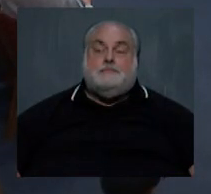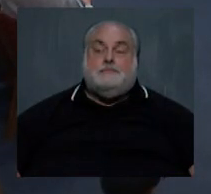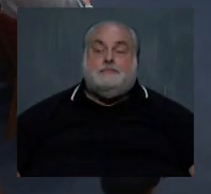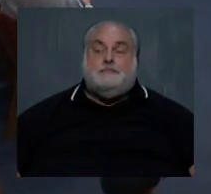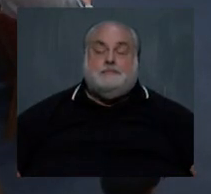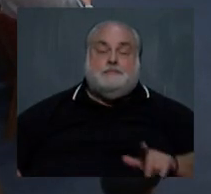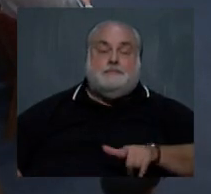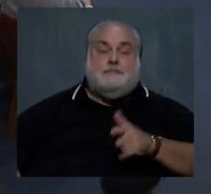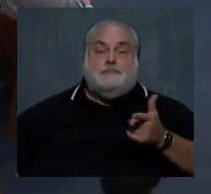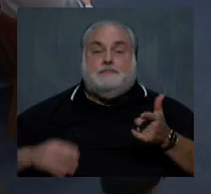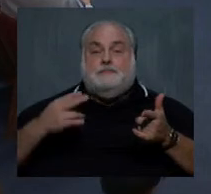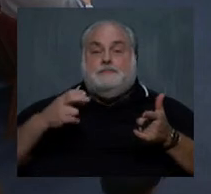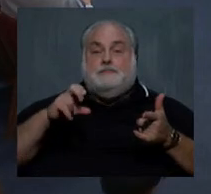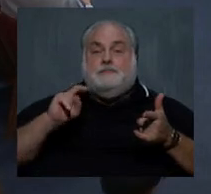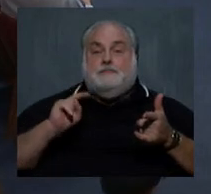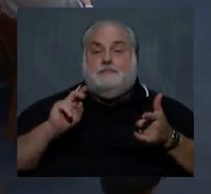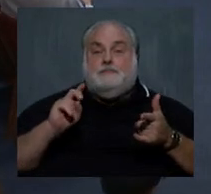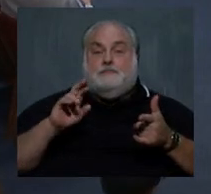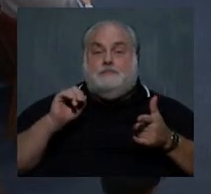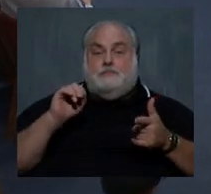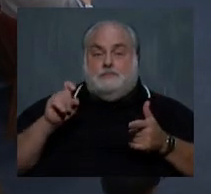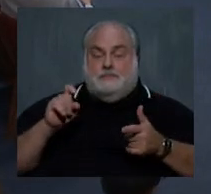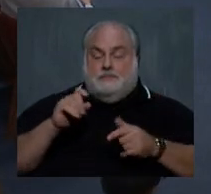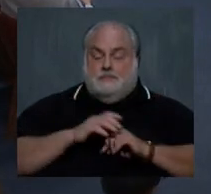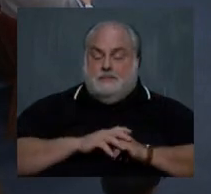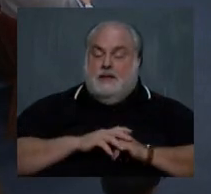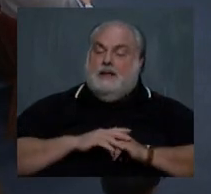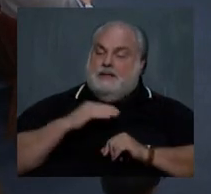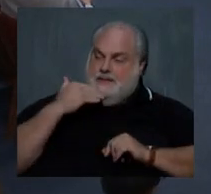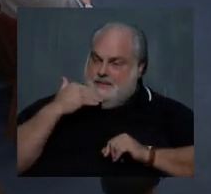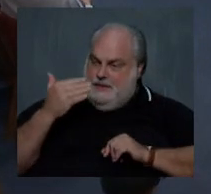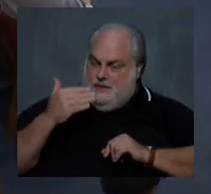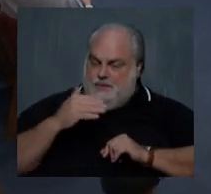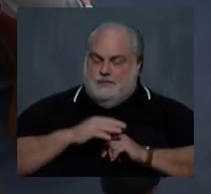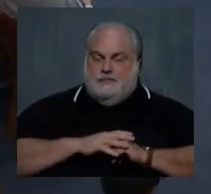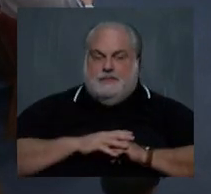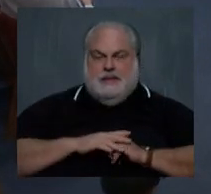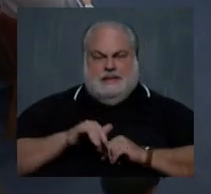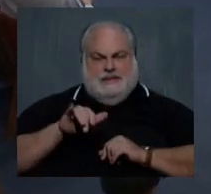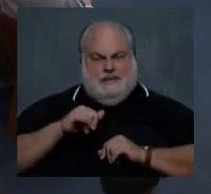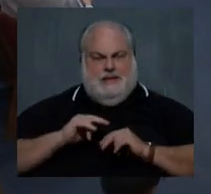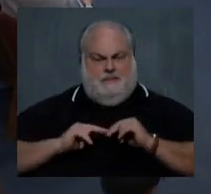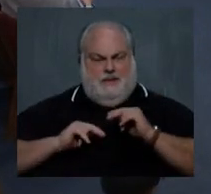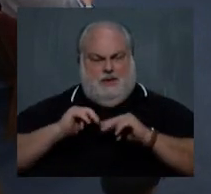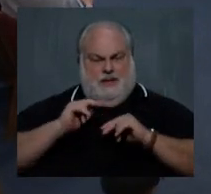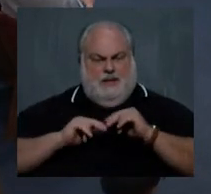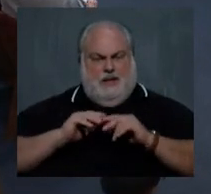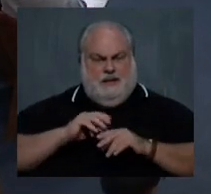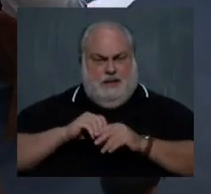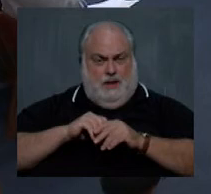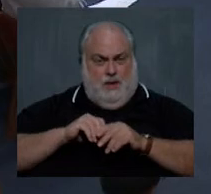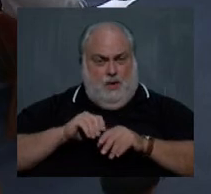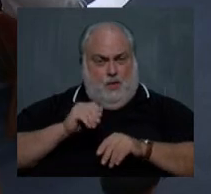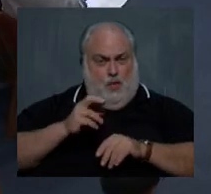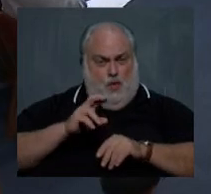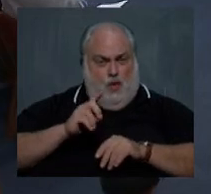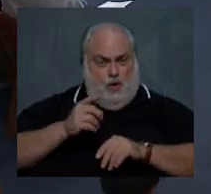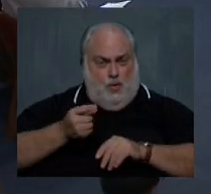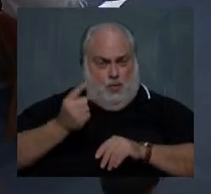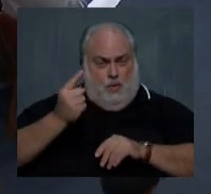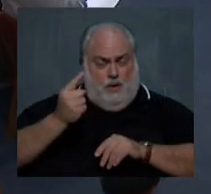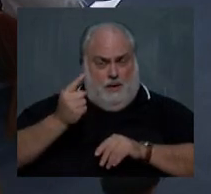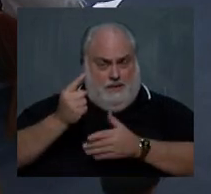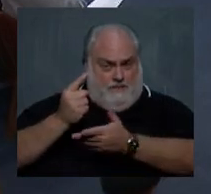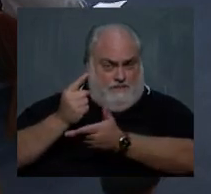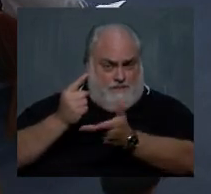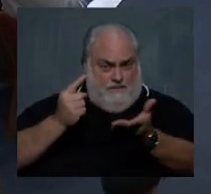Director Hendricks, you're recognized, please. Thank you. This building is in Ward 1 for the general public, in